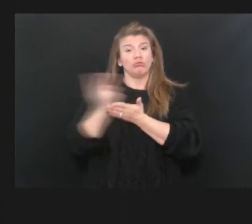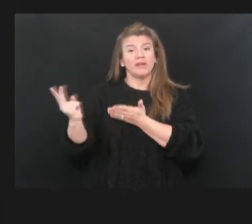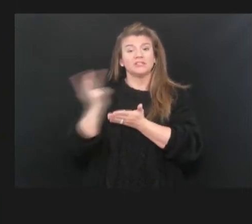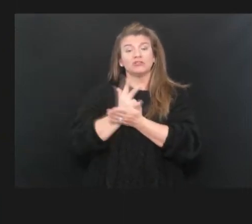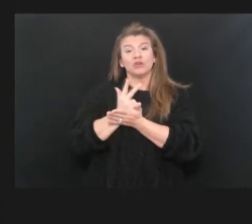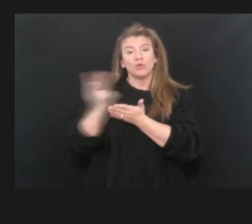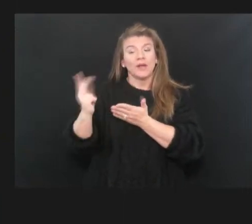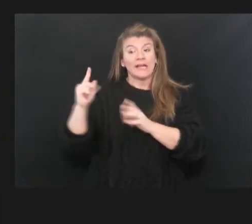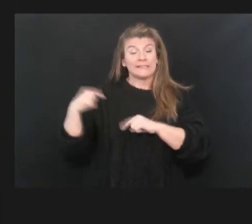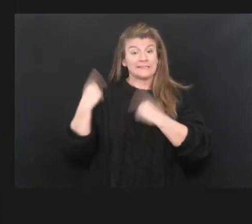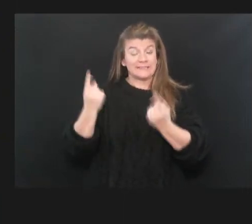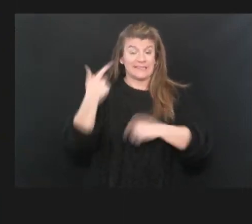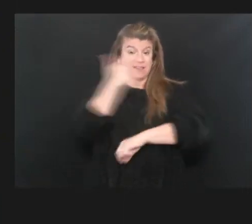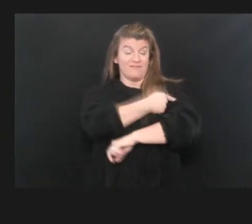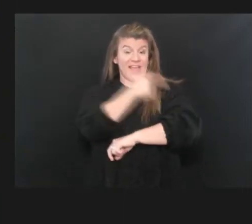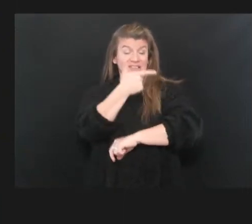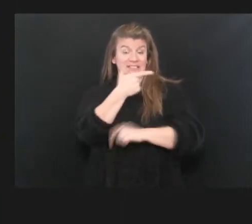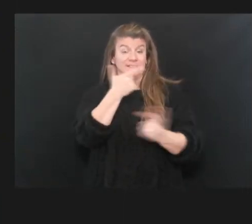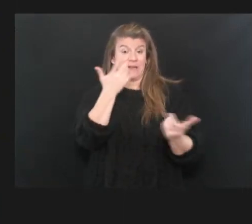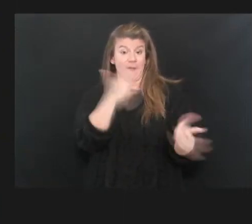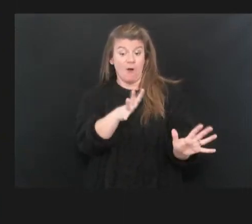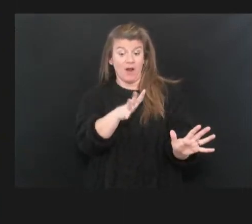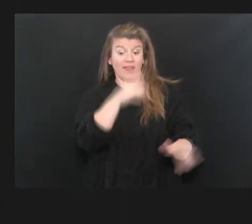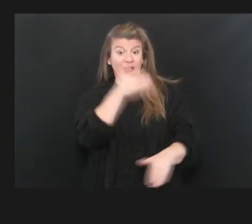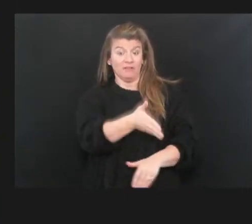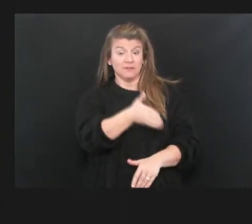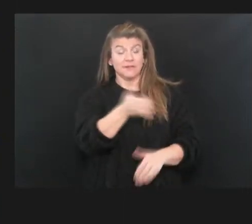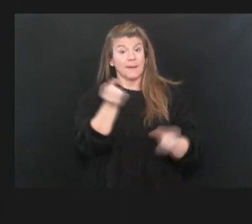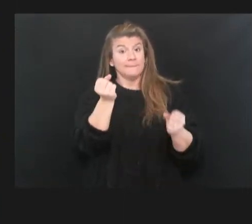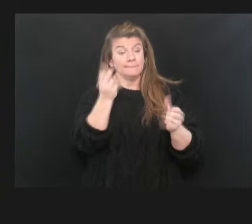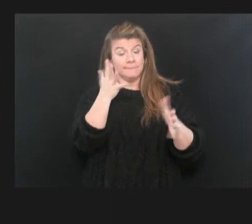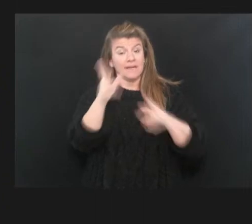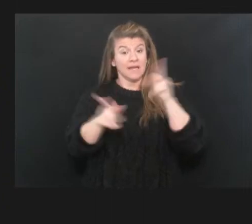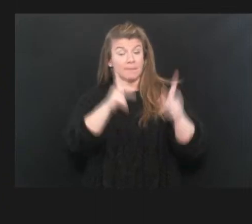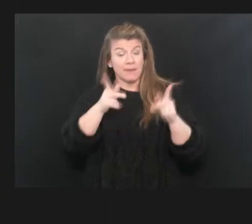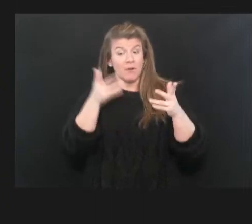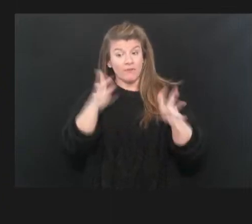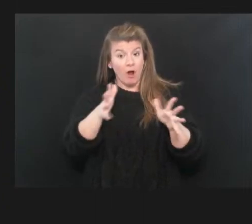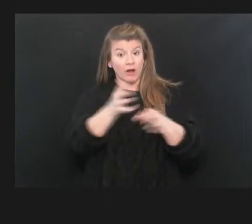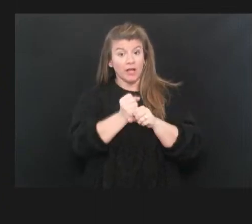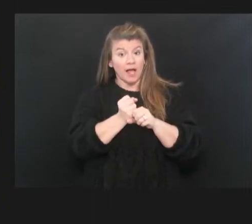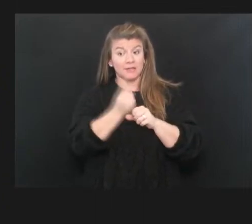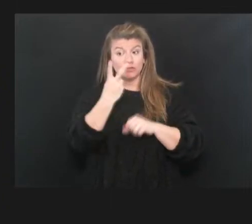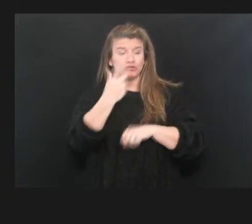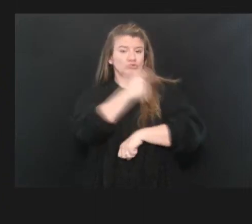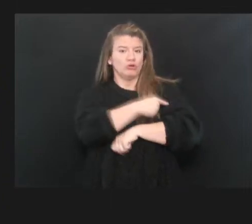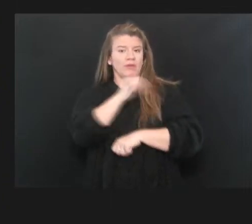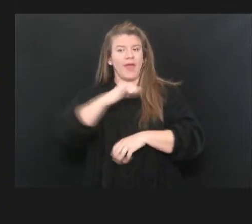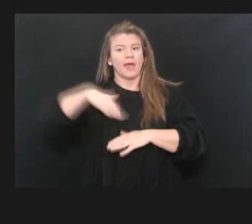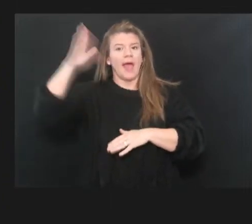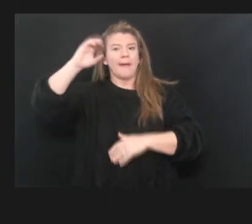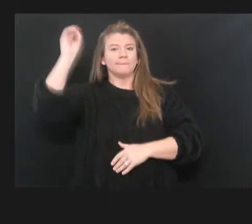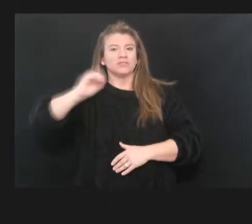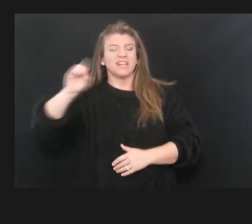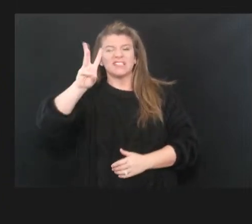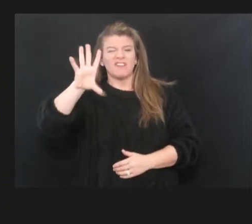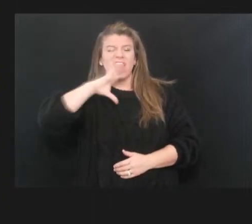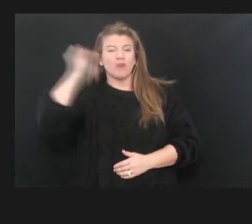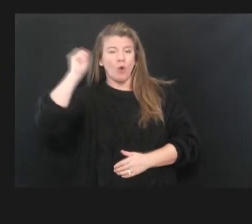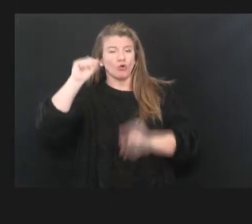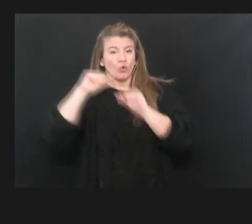since the vaccine became prevalent, and a lot of people have gotten 2 doses, especially the high percentage of 65 and